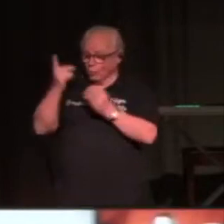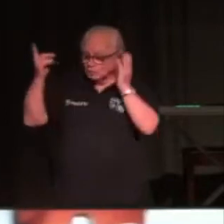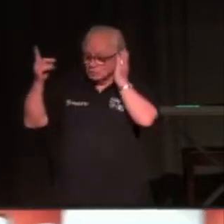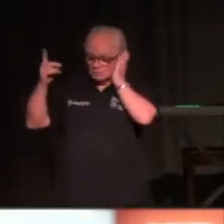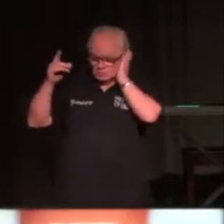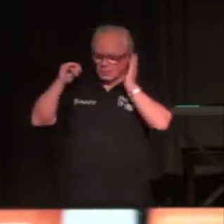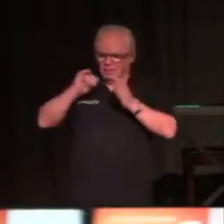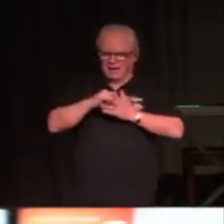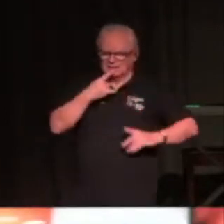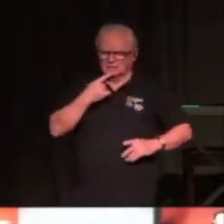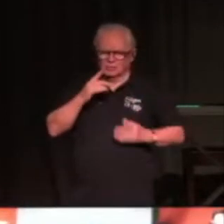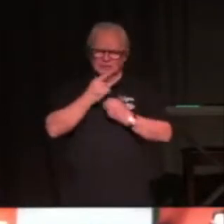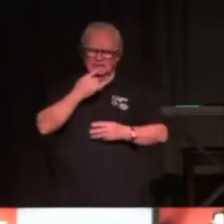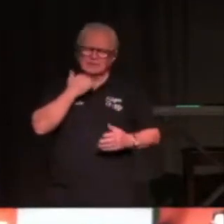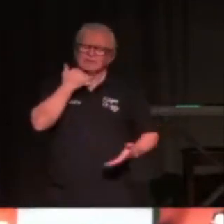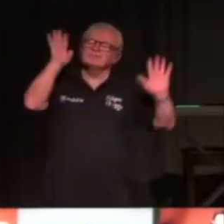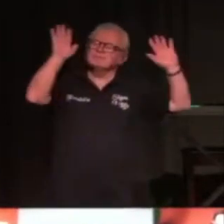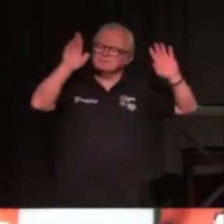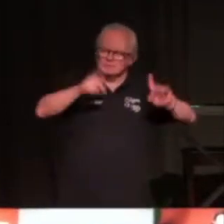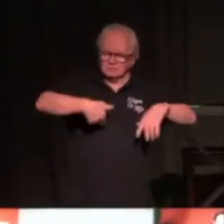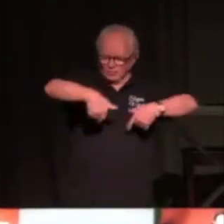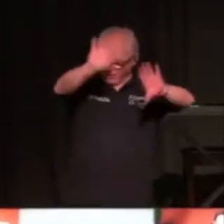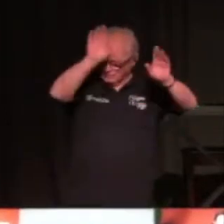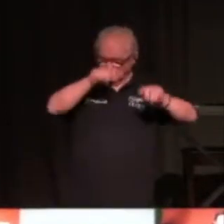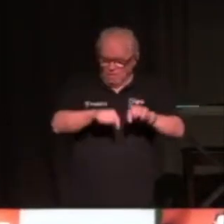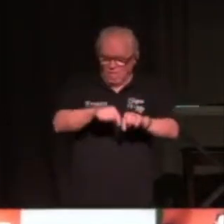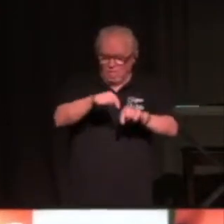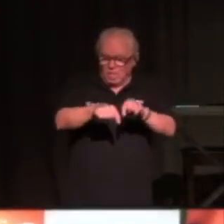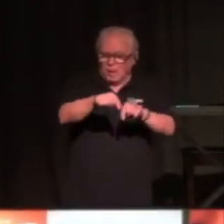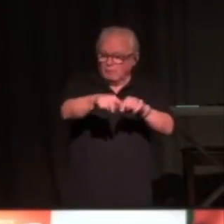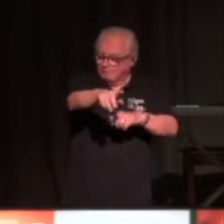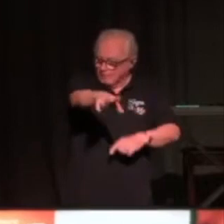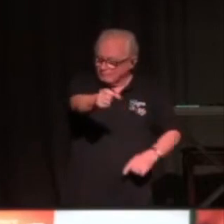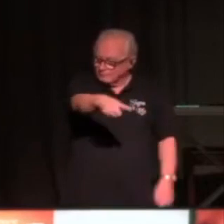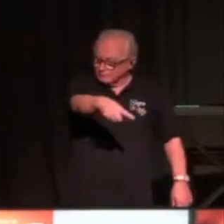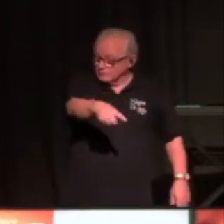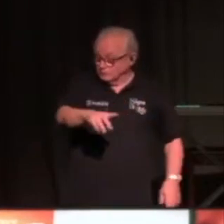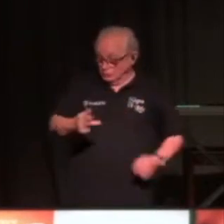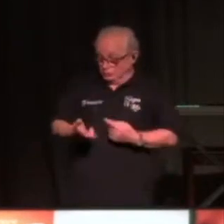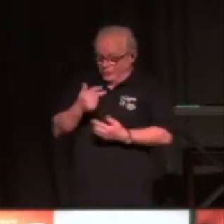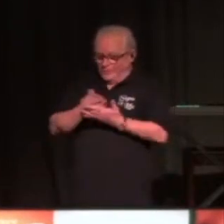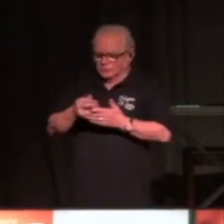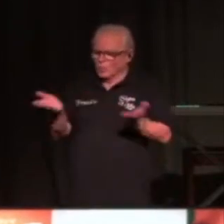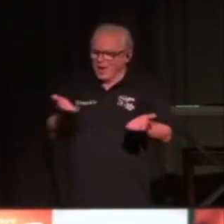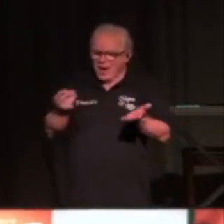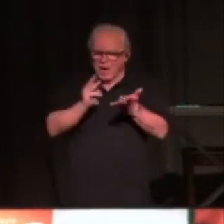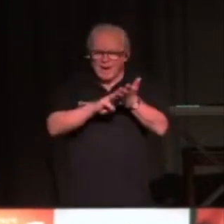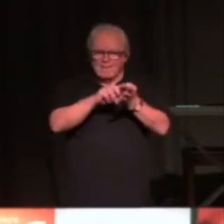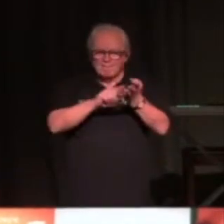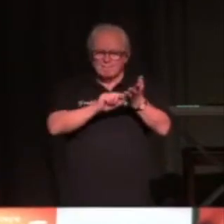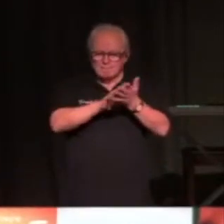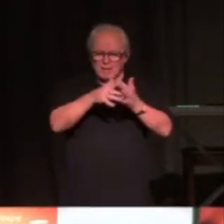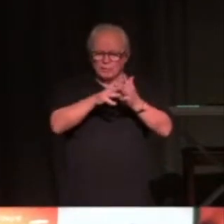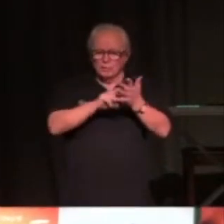I've had enough of this. Time to move on here. And so there's another side to God. And so let's read Matthew 24 and verse